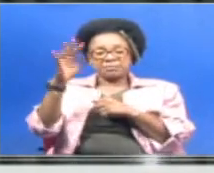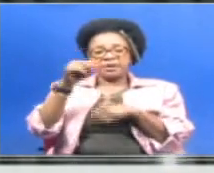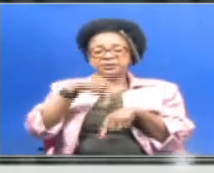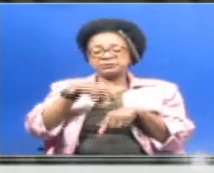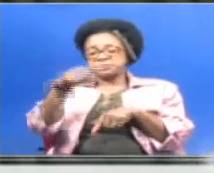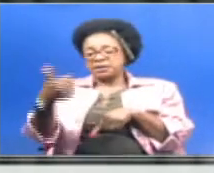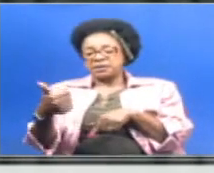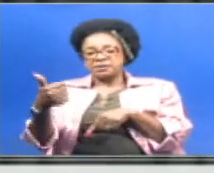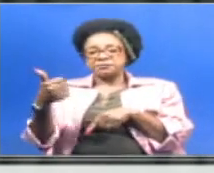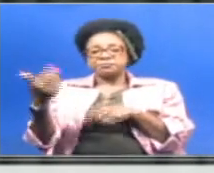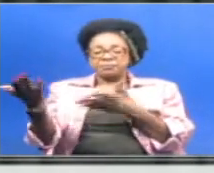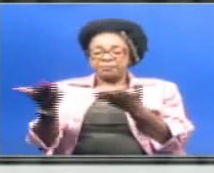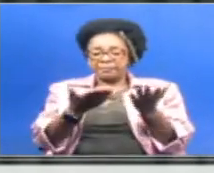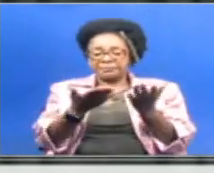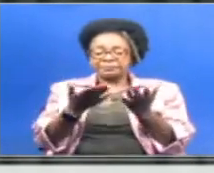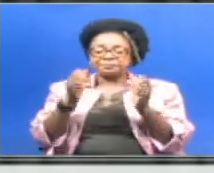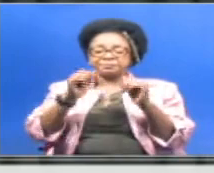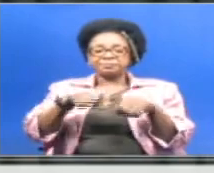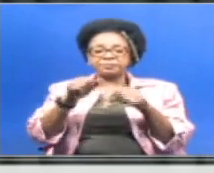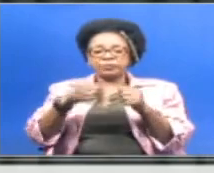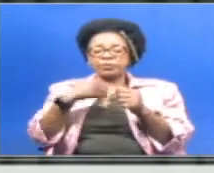come, we'll probably be at